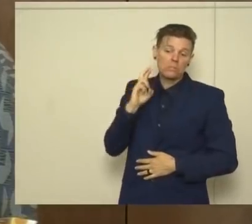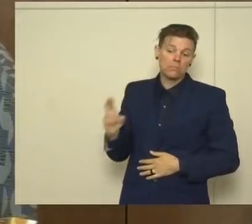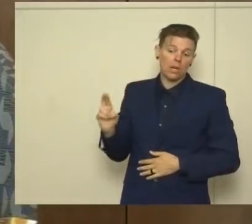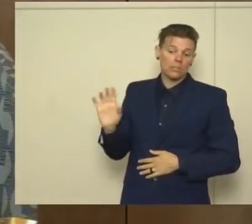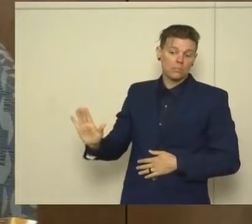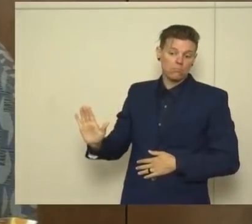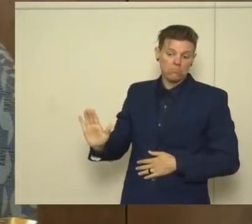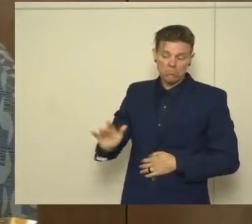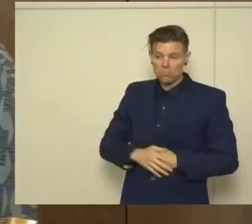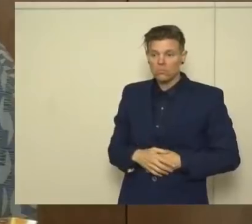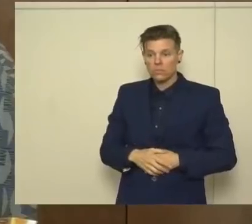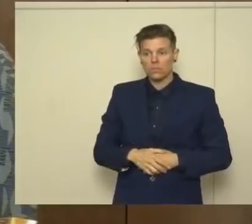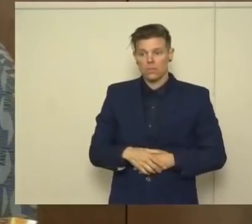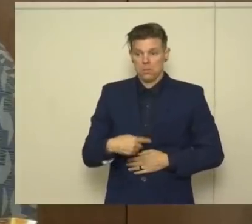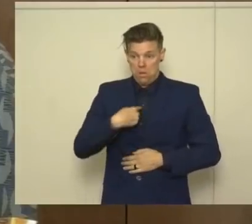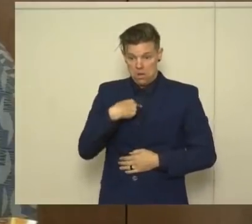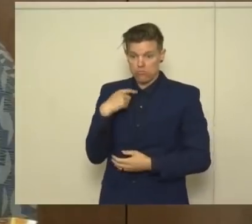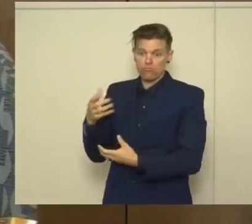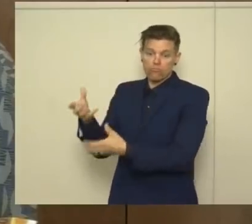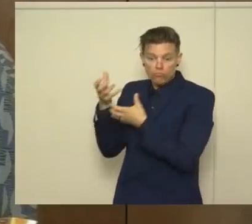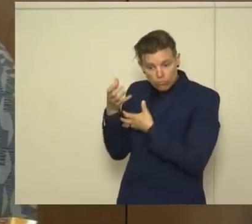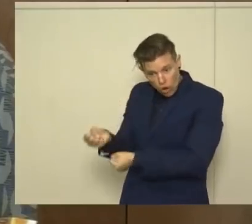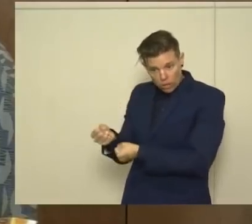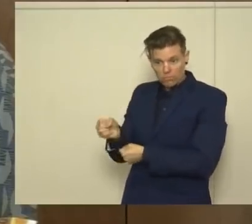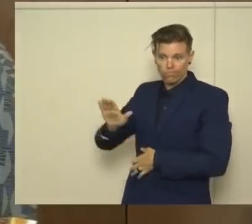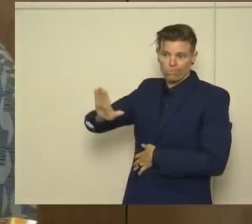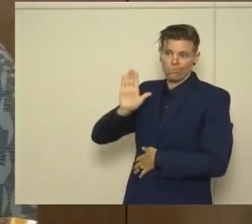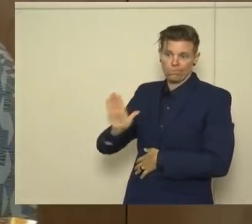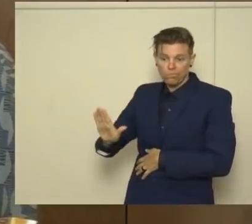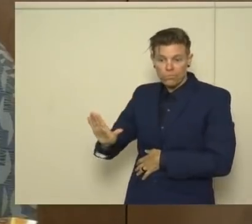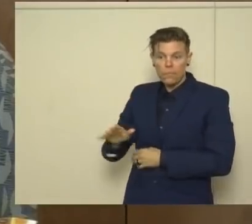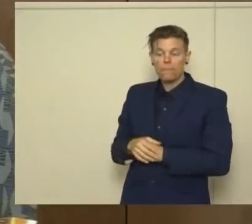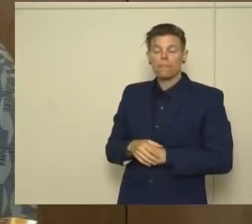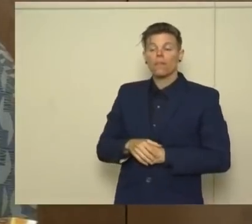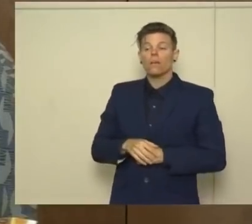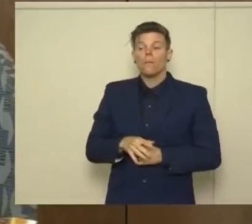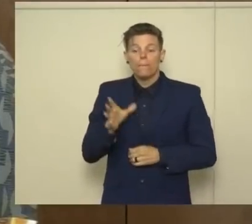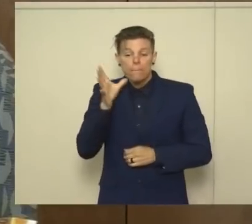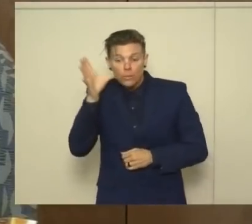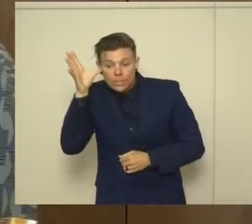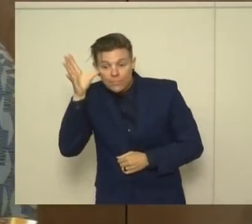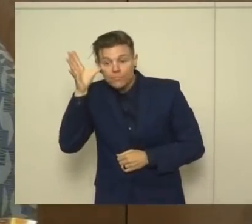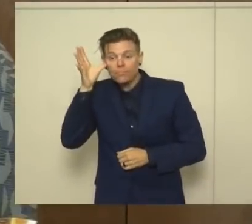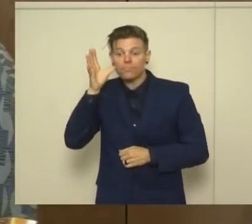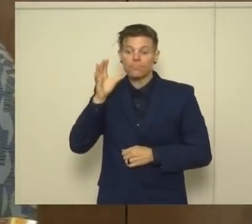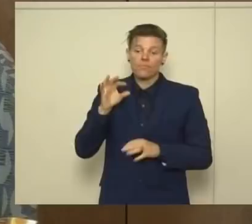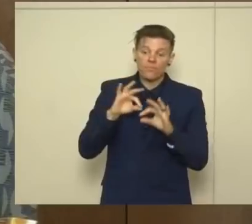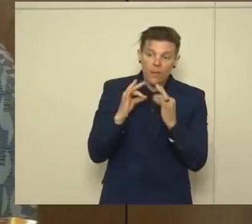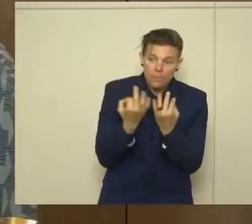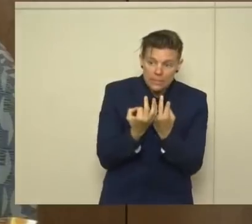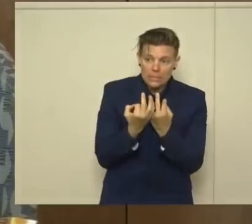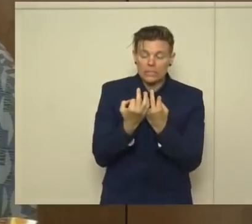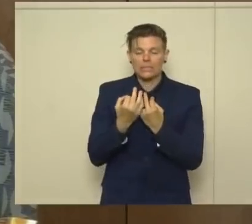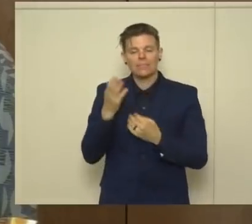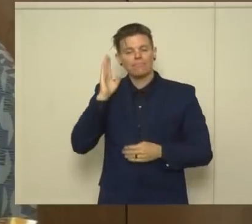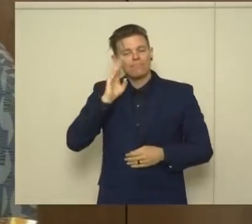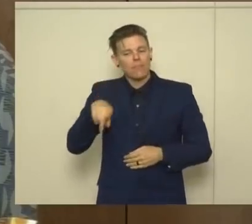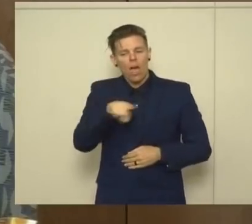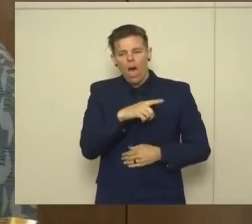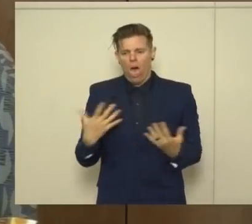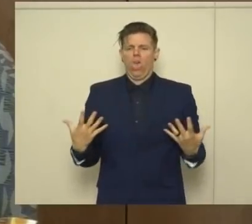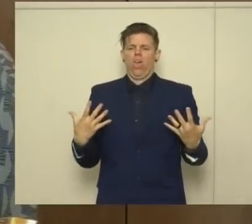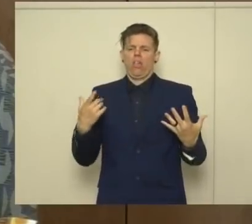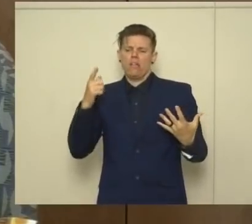that they have parents and constituents that they are responding to that are very disappointed in that decision. We hear from